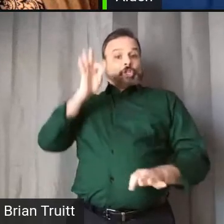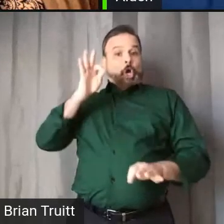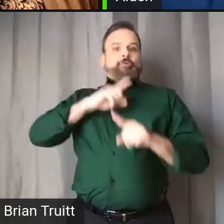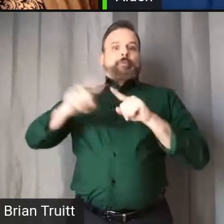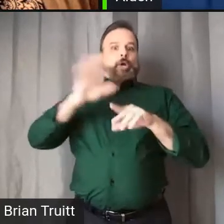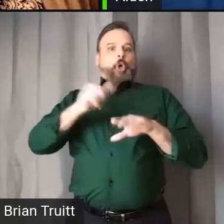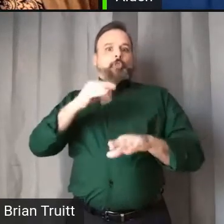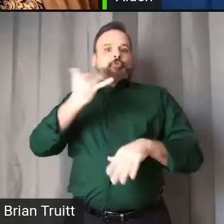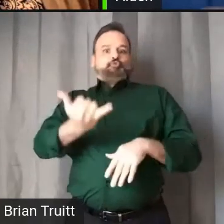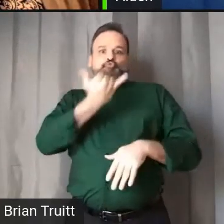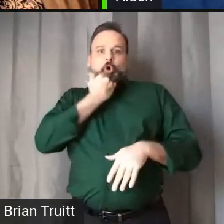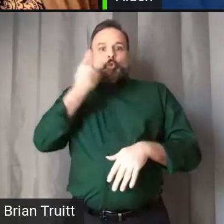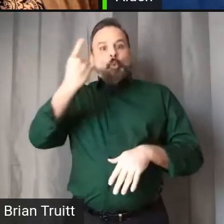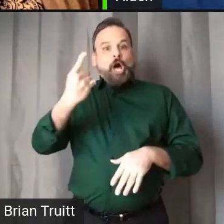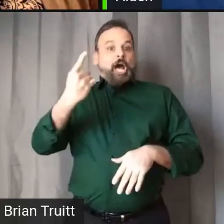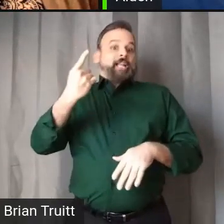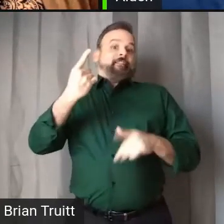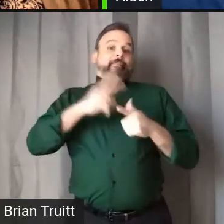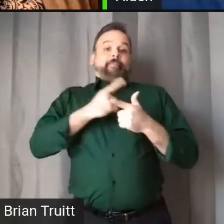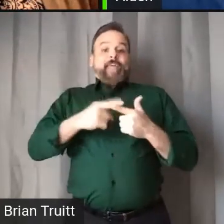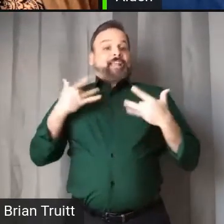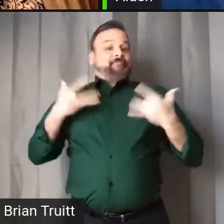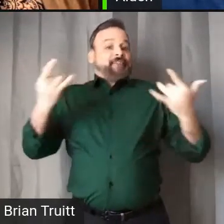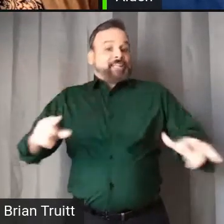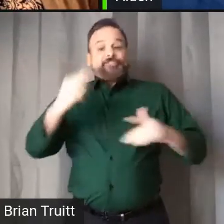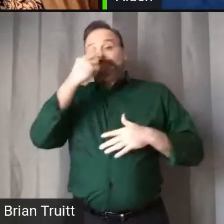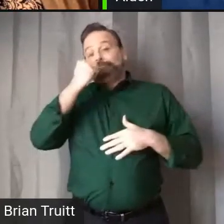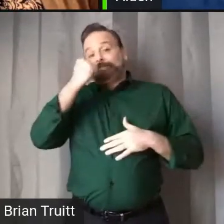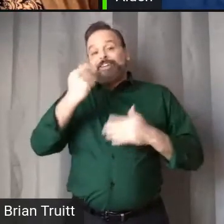and then adventures and hilarity ensue from there.